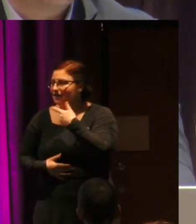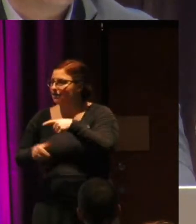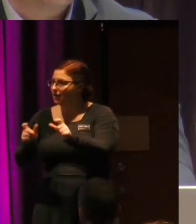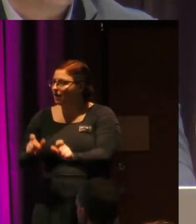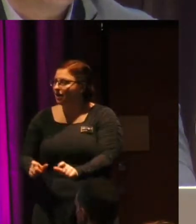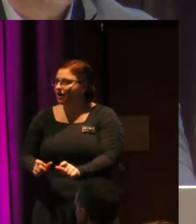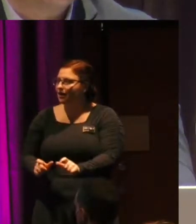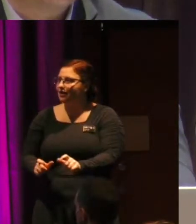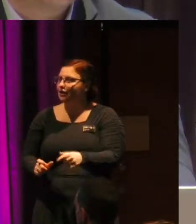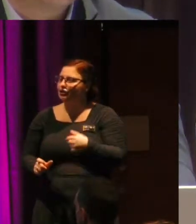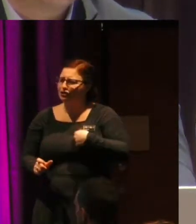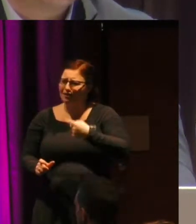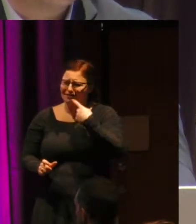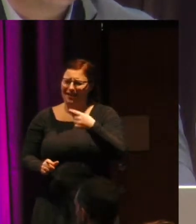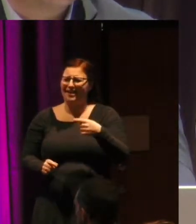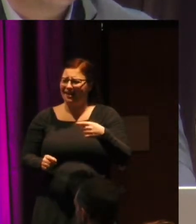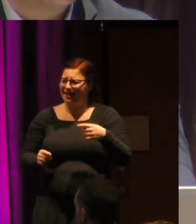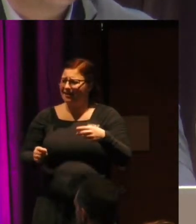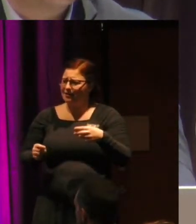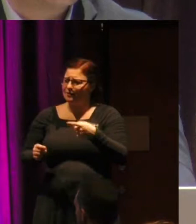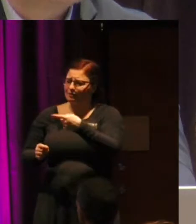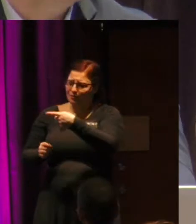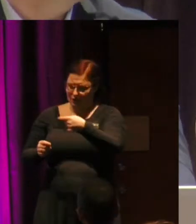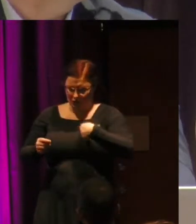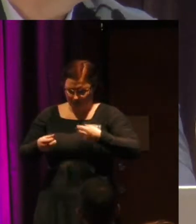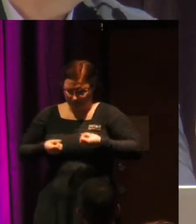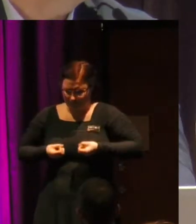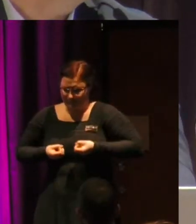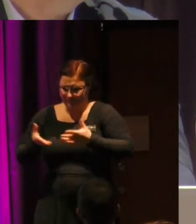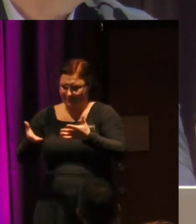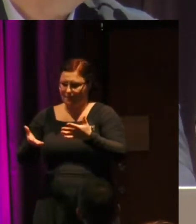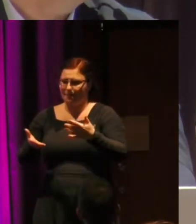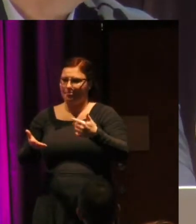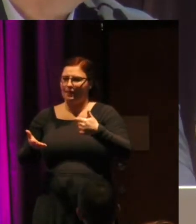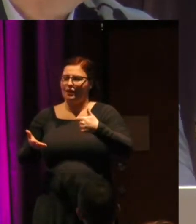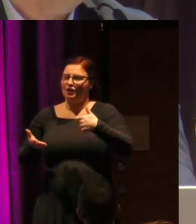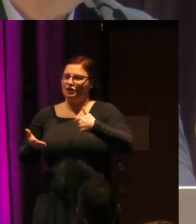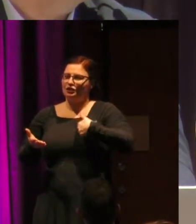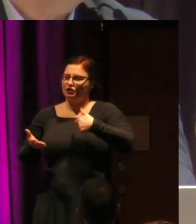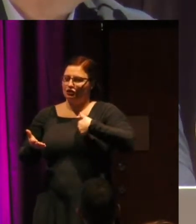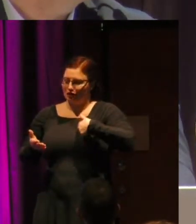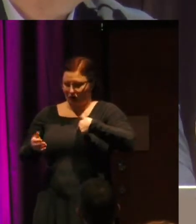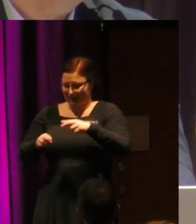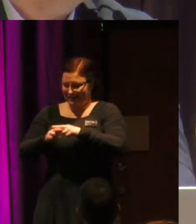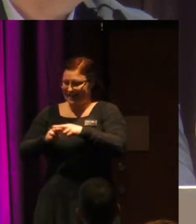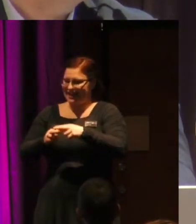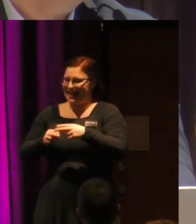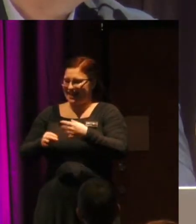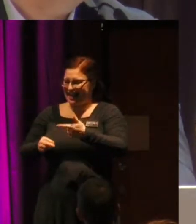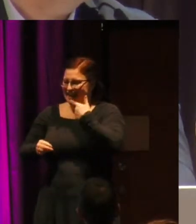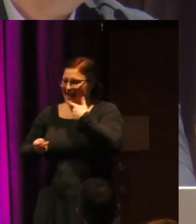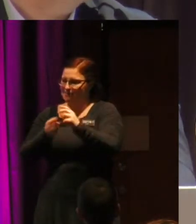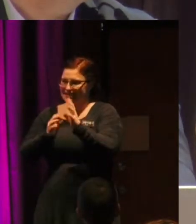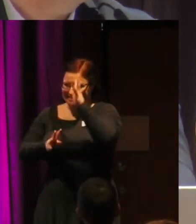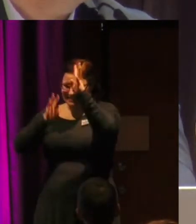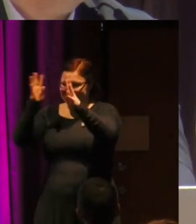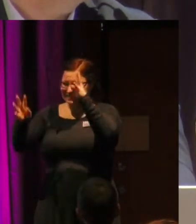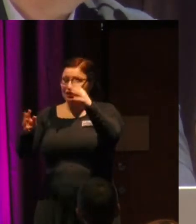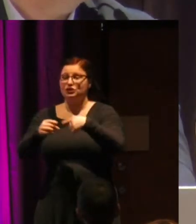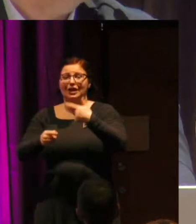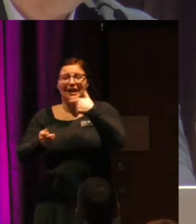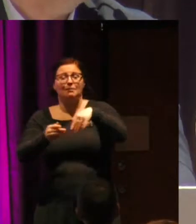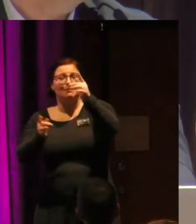I would say, express it like, I fear the created fear done towards the mainstream